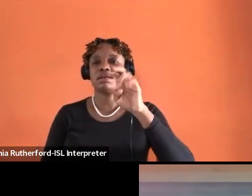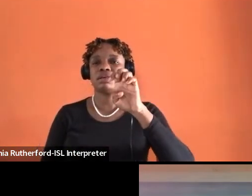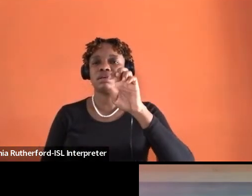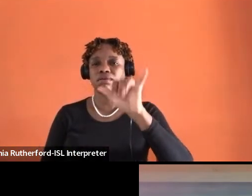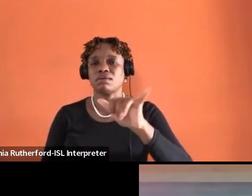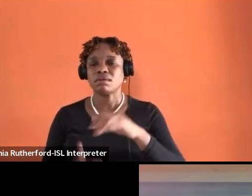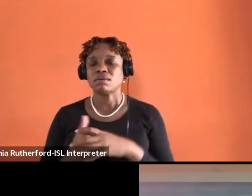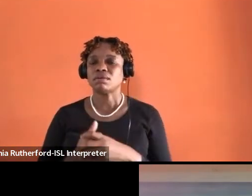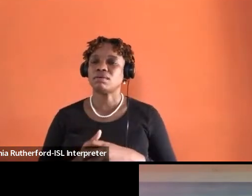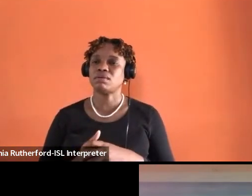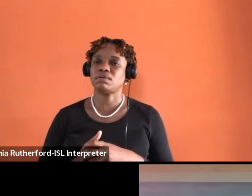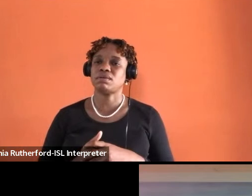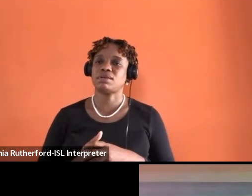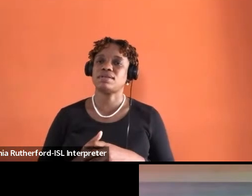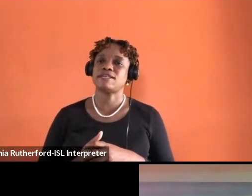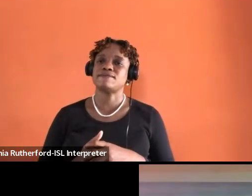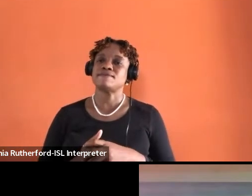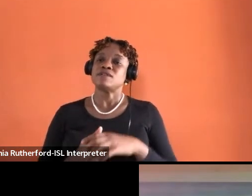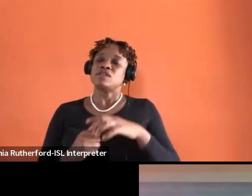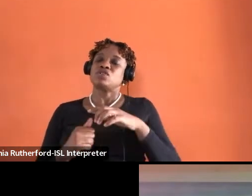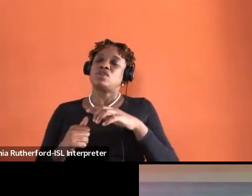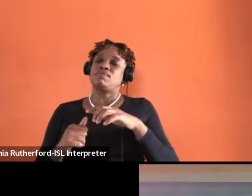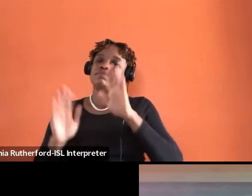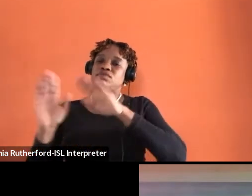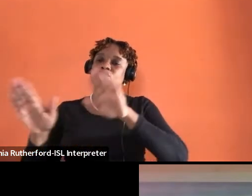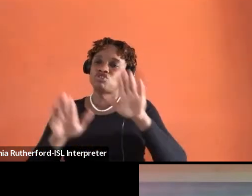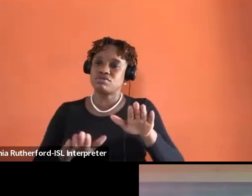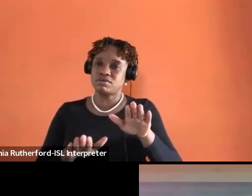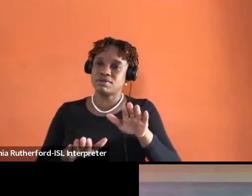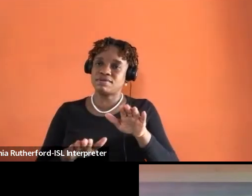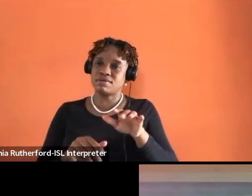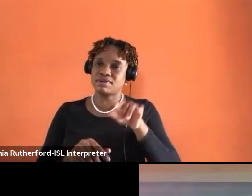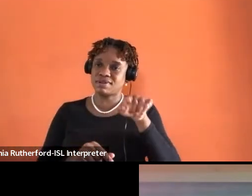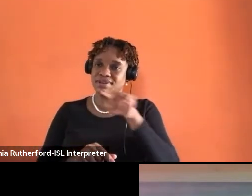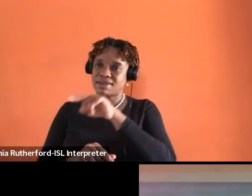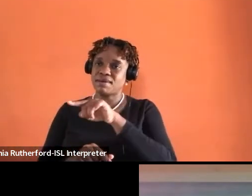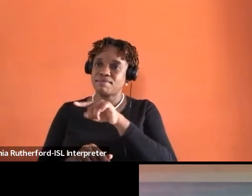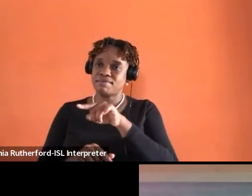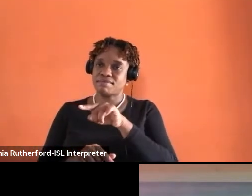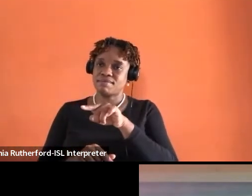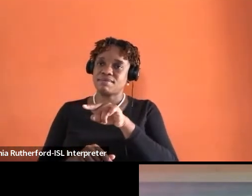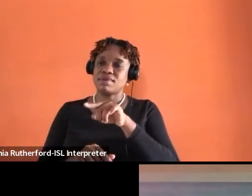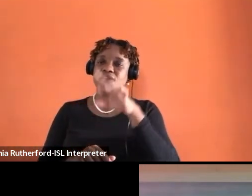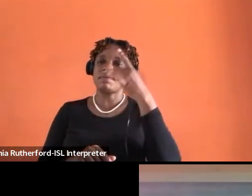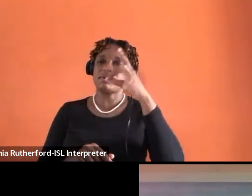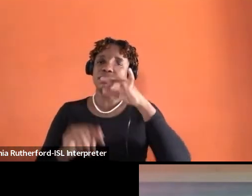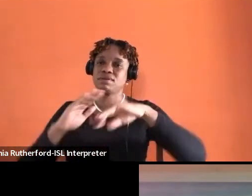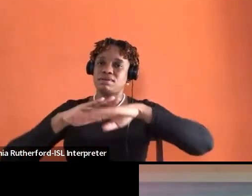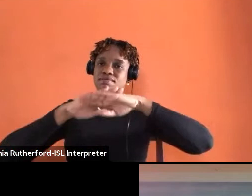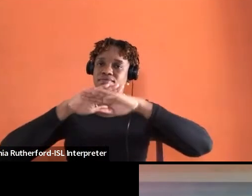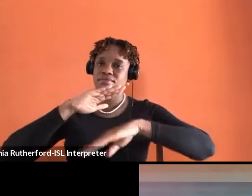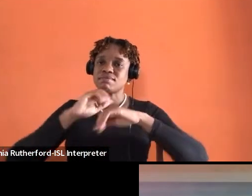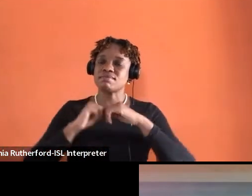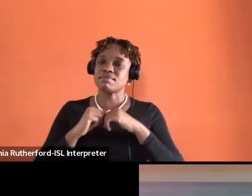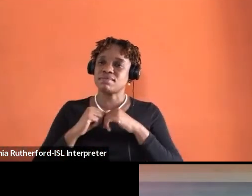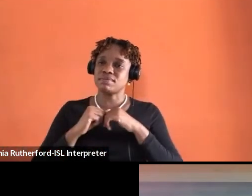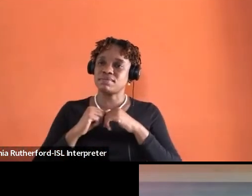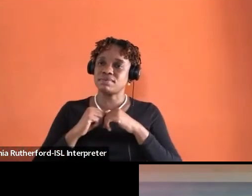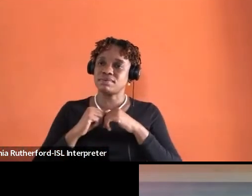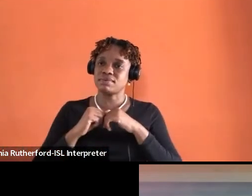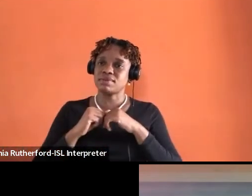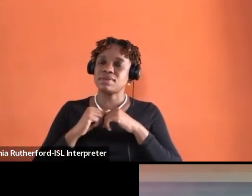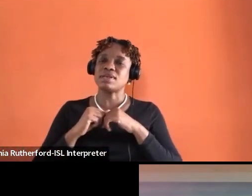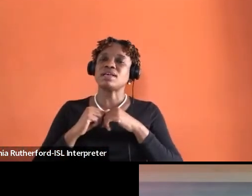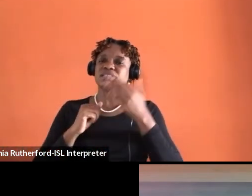children of the parents in the study, the children were under the age of 18 based on the fact that they were in the STEP center. So